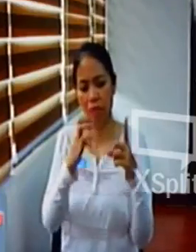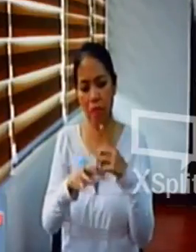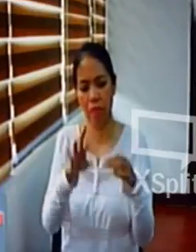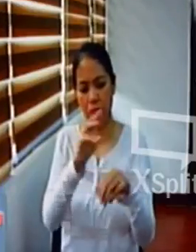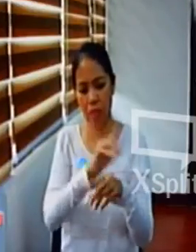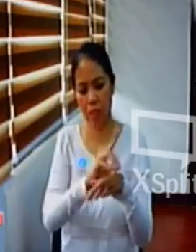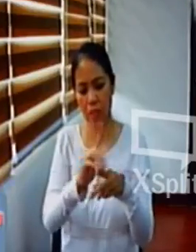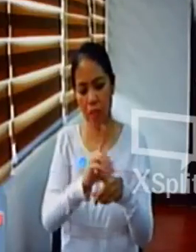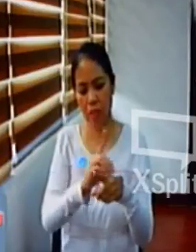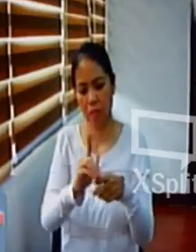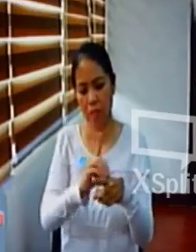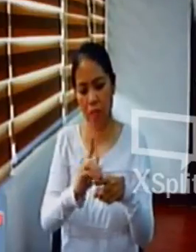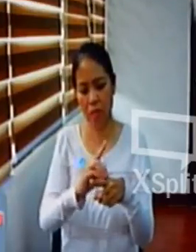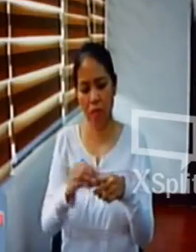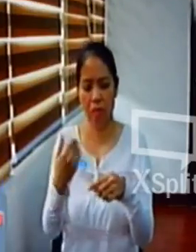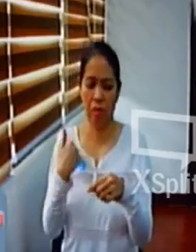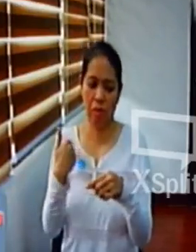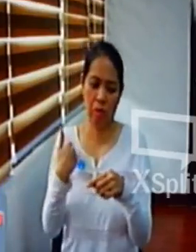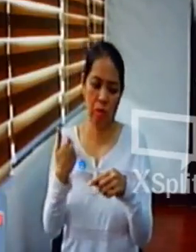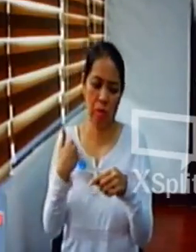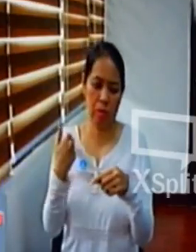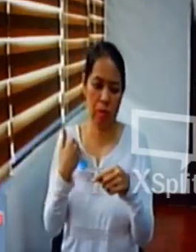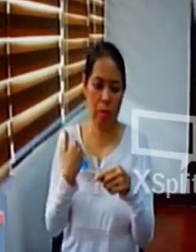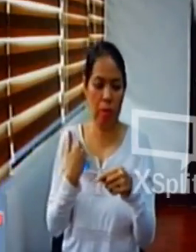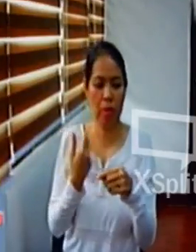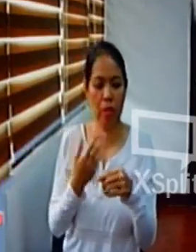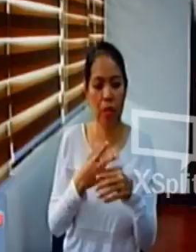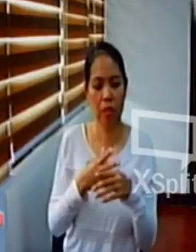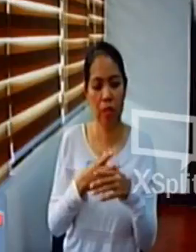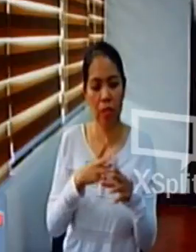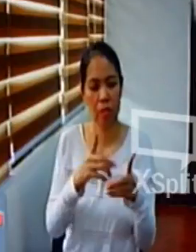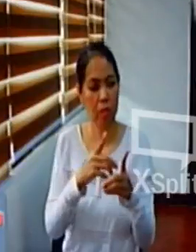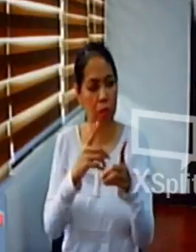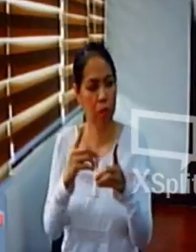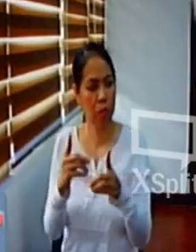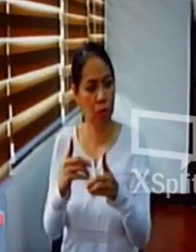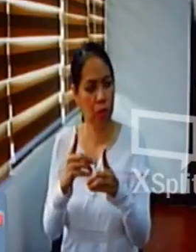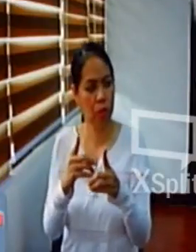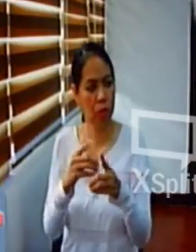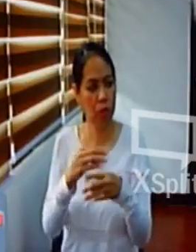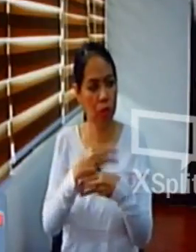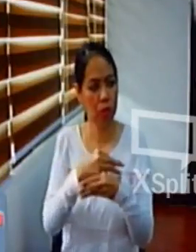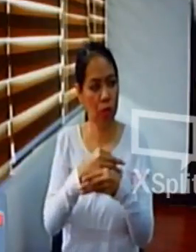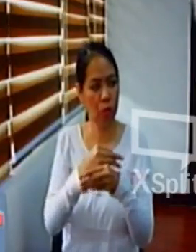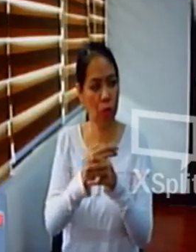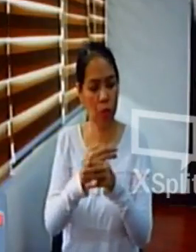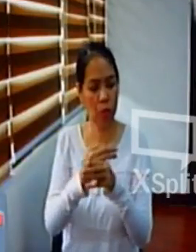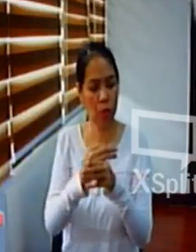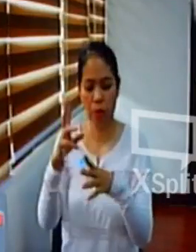have a mitigation program or mitigate their impacts on the environment, must